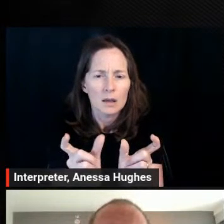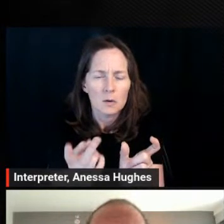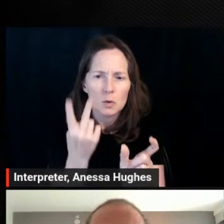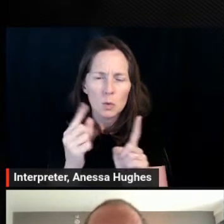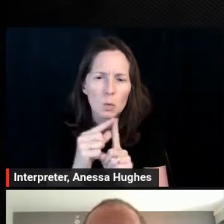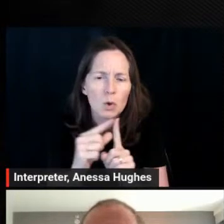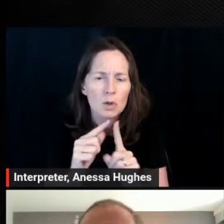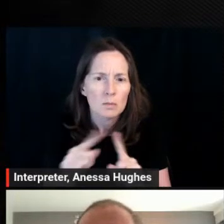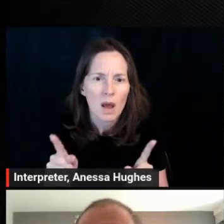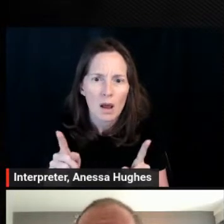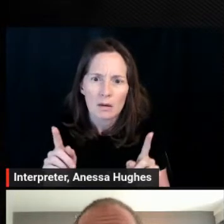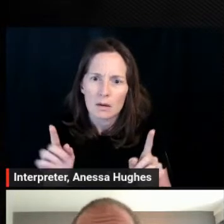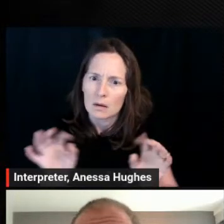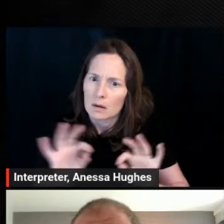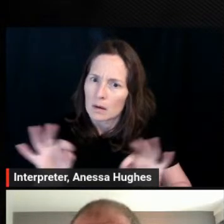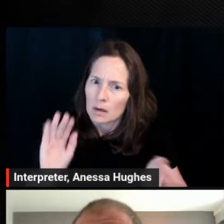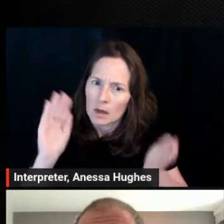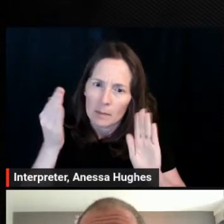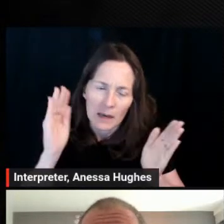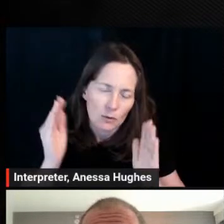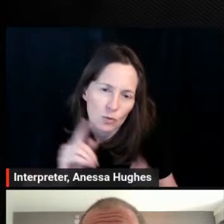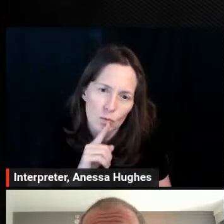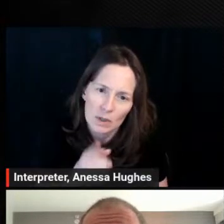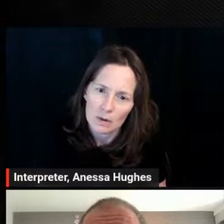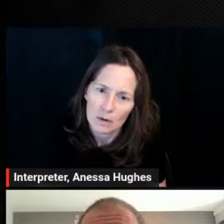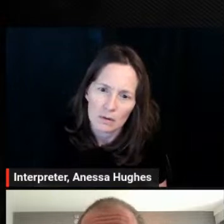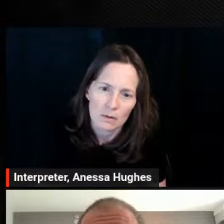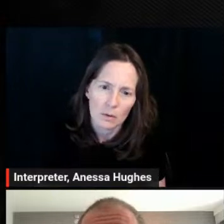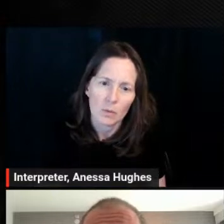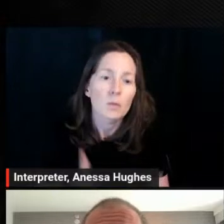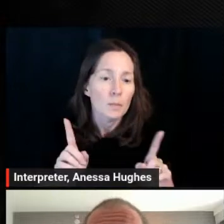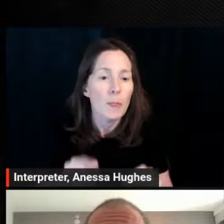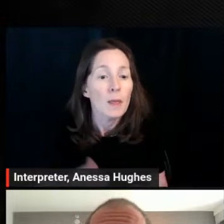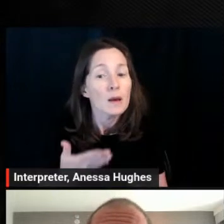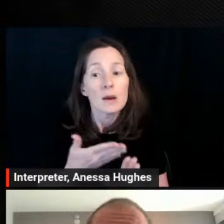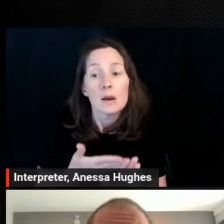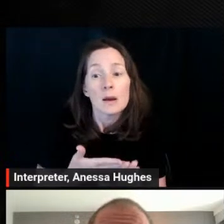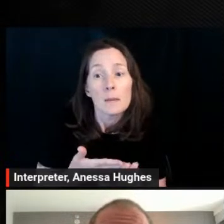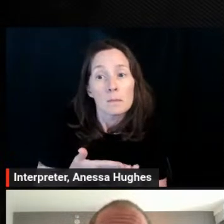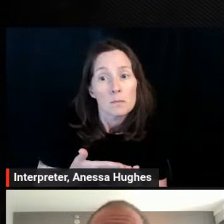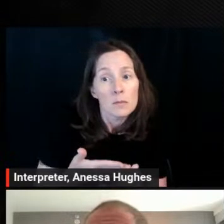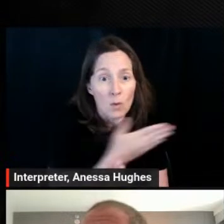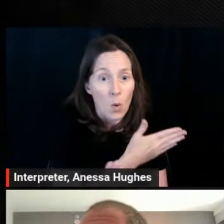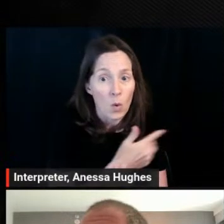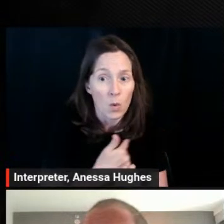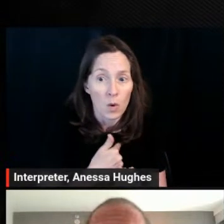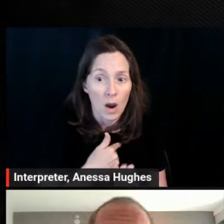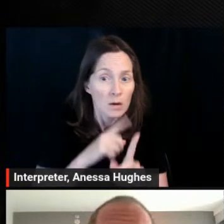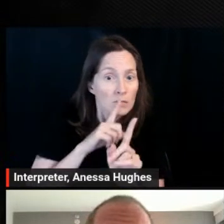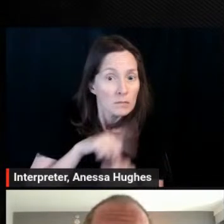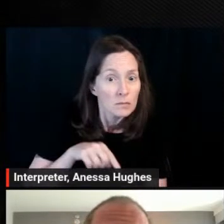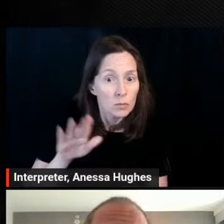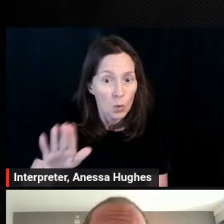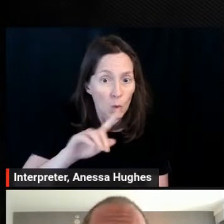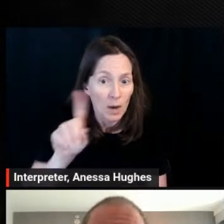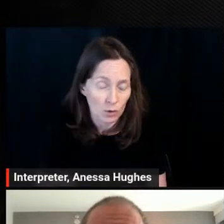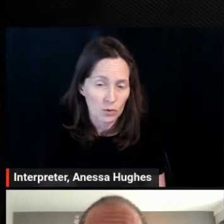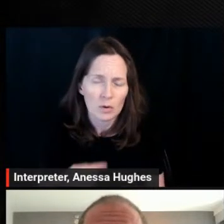So before Bert and I seek your comments and questions, I want to wrap up now with a couple of hopefully very